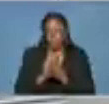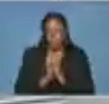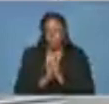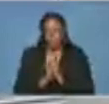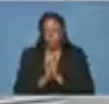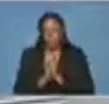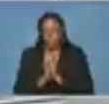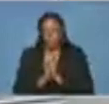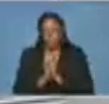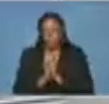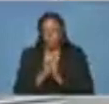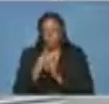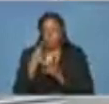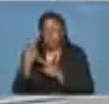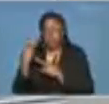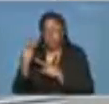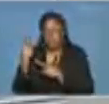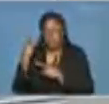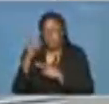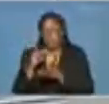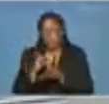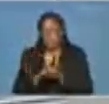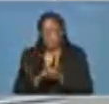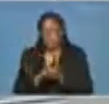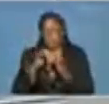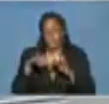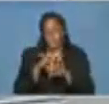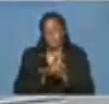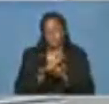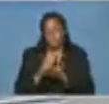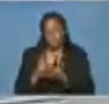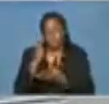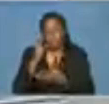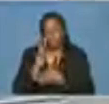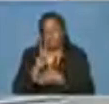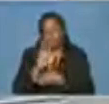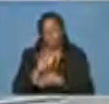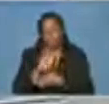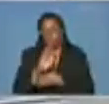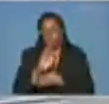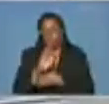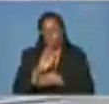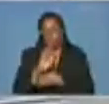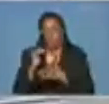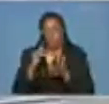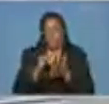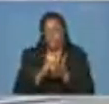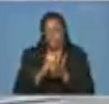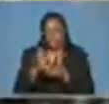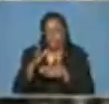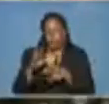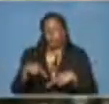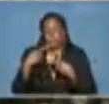The minister who's responsible for that entity can approve up to $400,000 upon recommendation of the tender